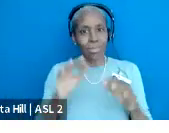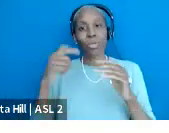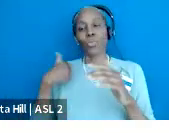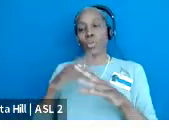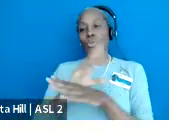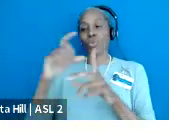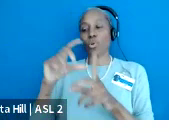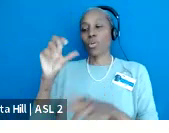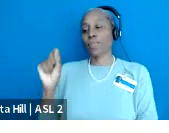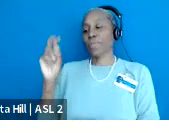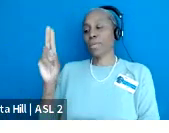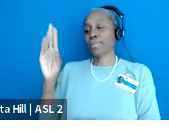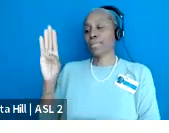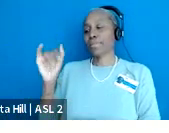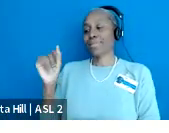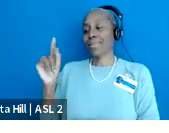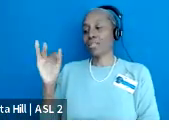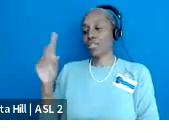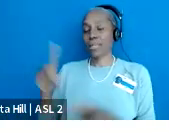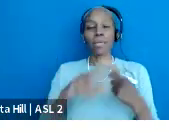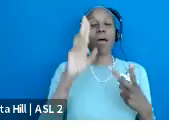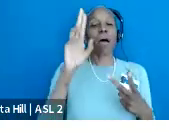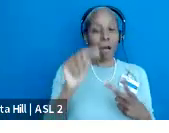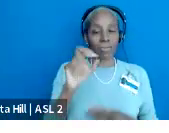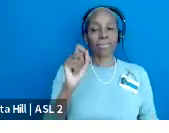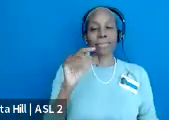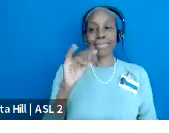the term substantiated and unsubstantiated, and so you can see that